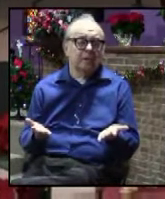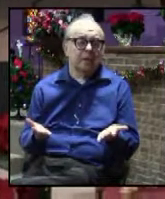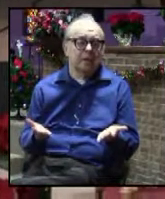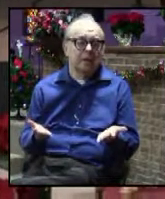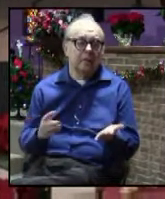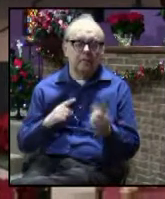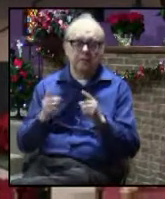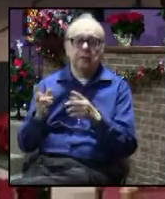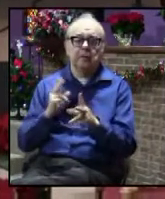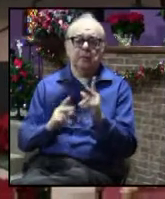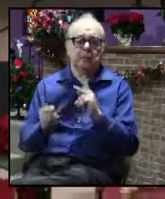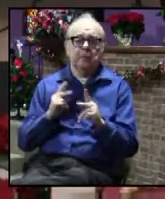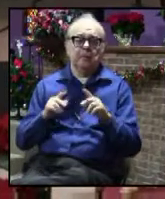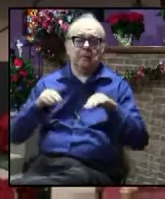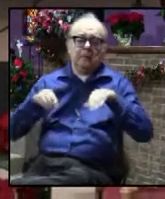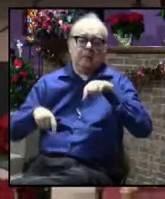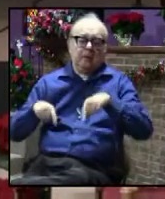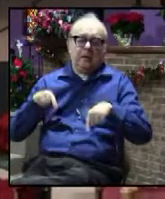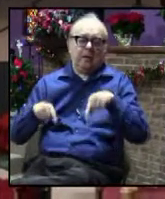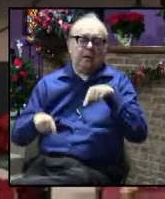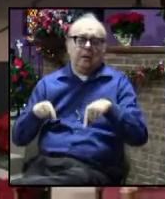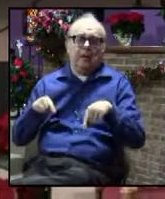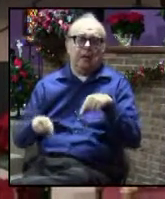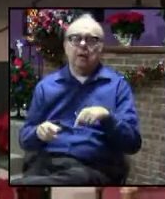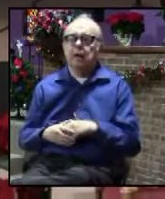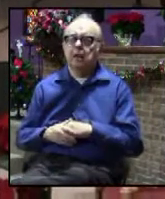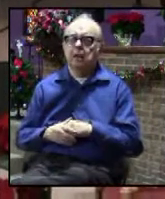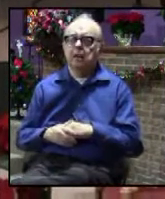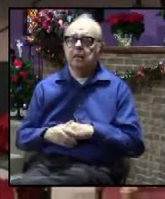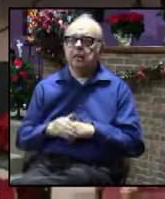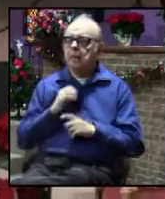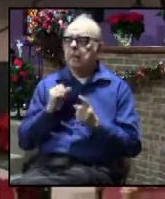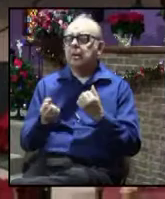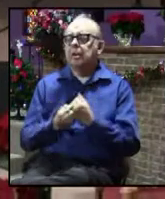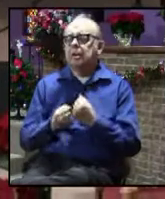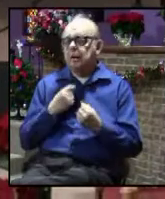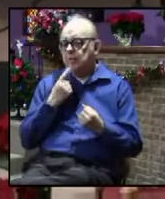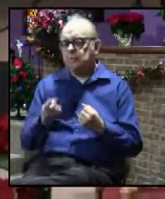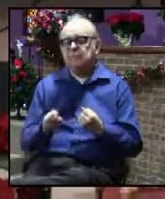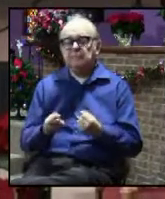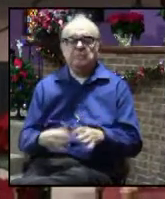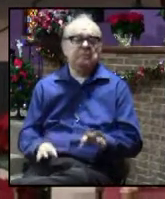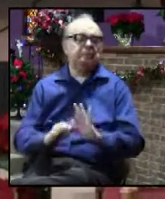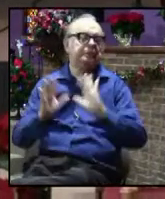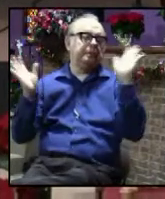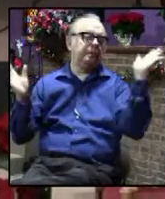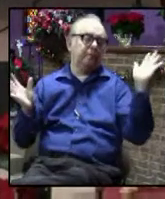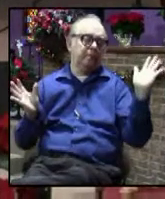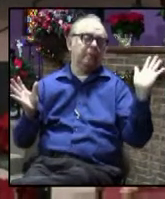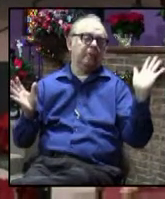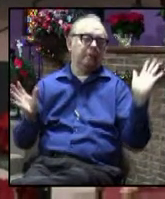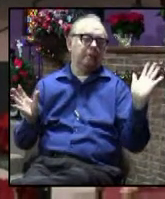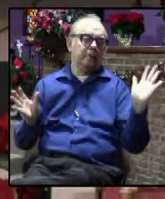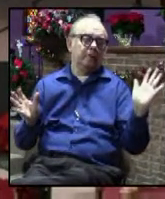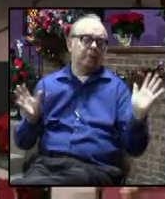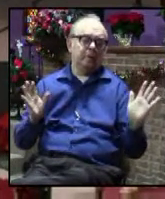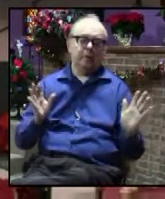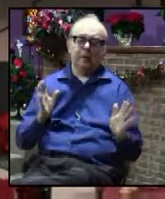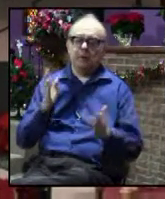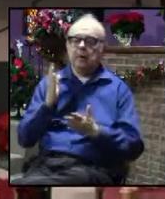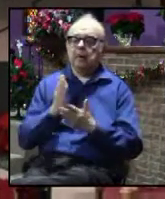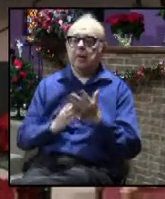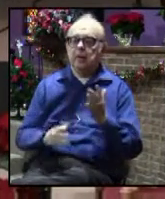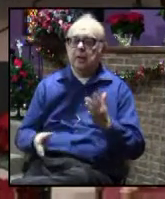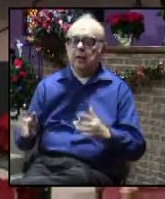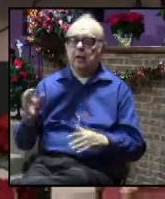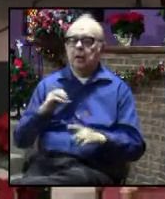He came to people who were crippled, who society said was worthless, who some that